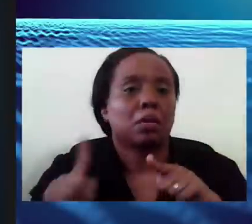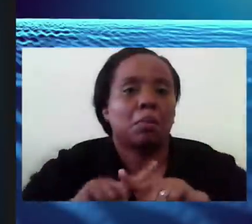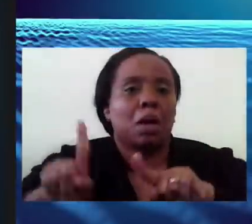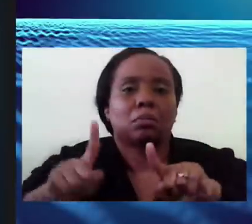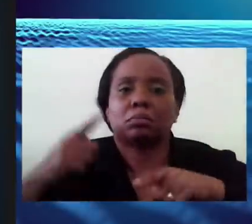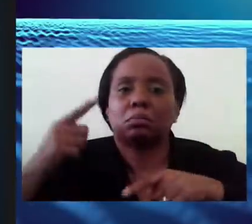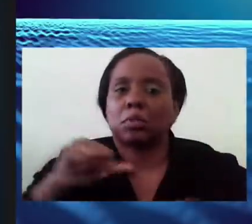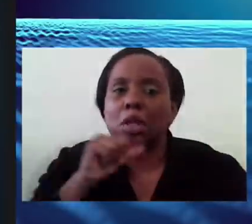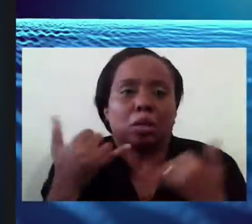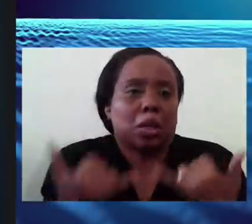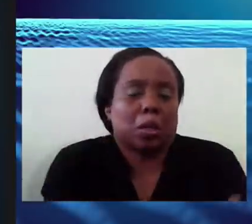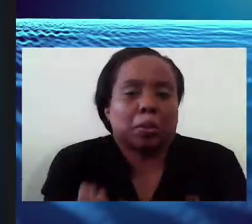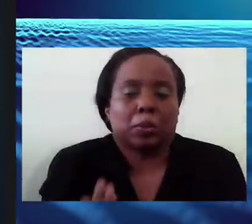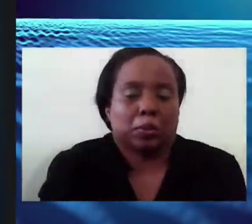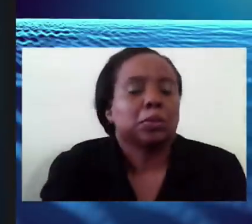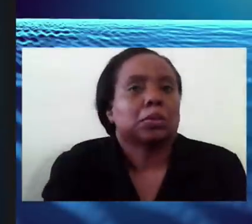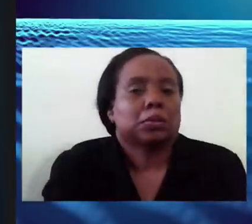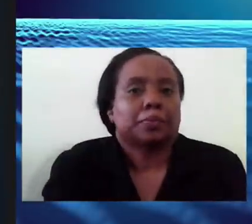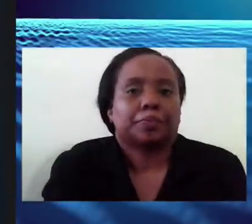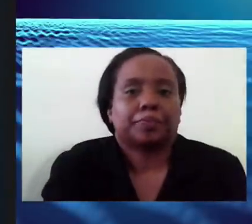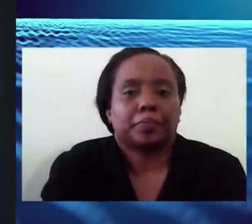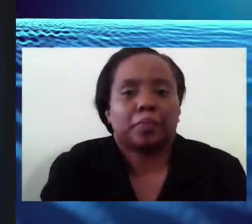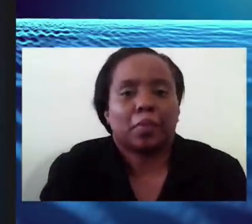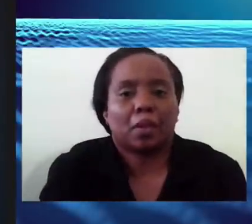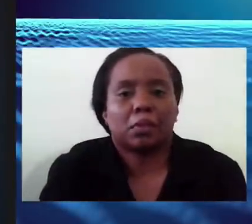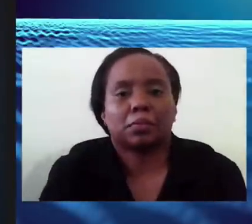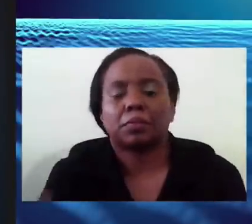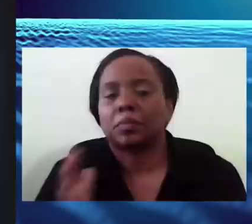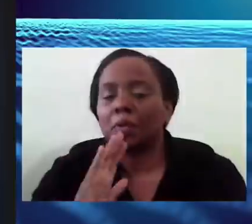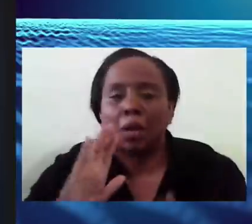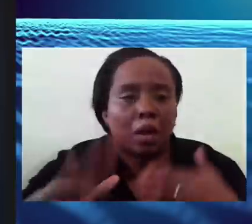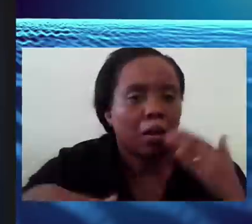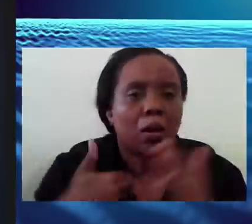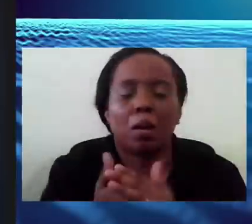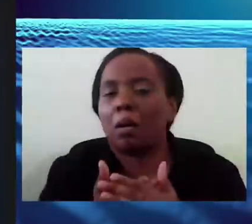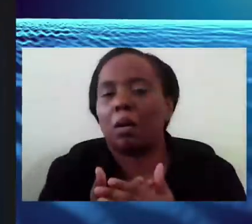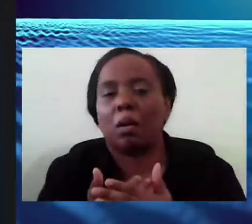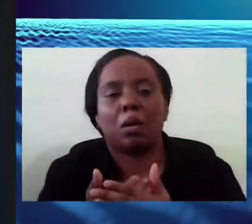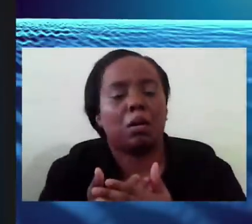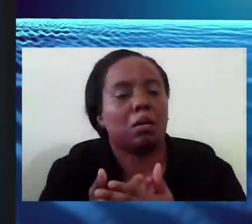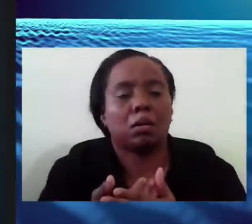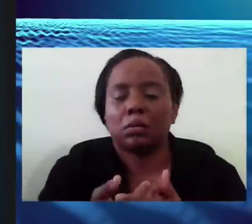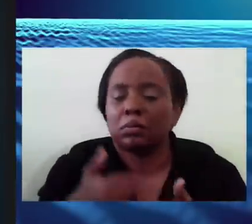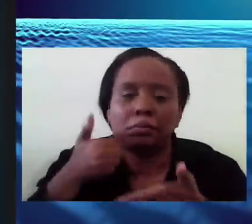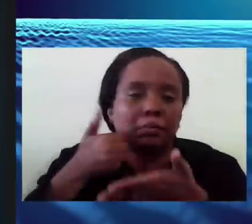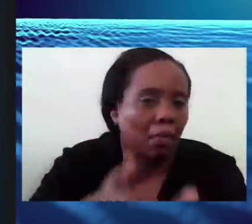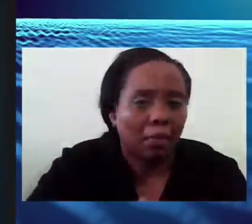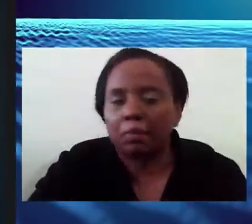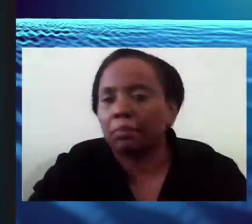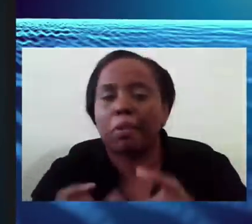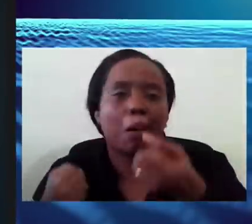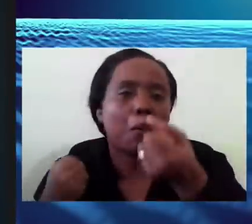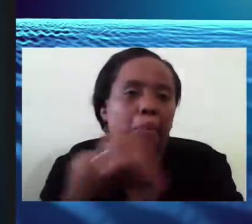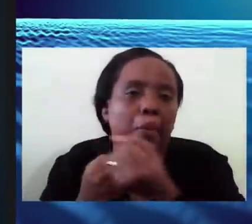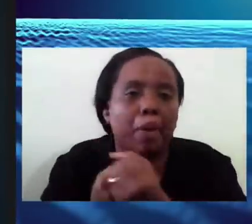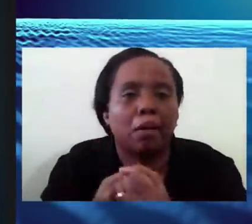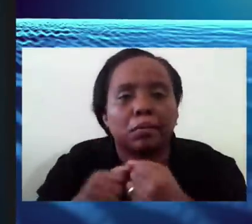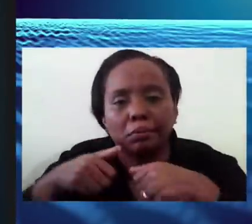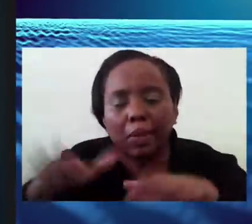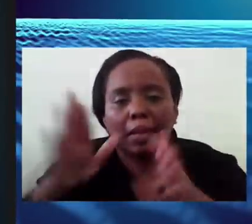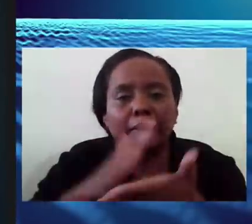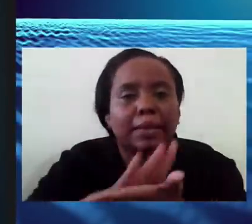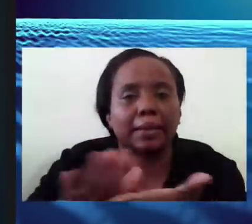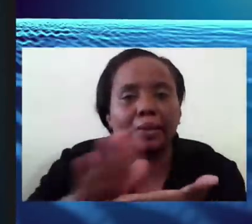point in time, but just know that every single resource available to the government of Barbados is currently deployed to clean up the country.